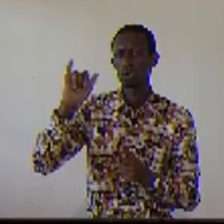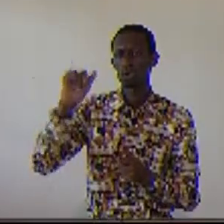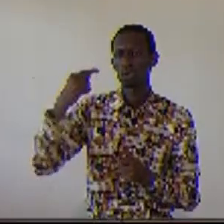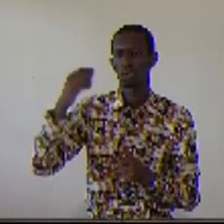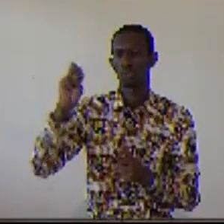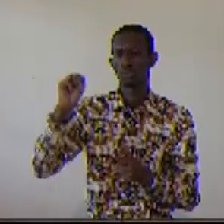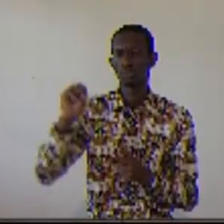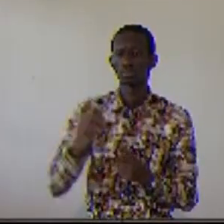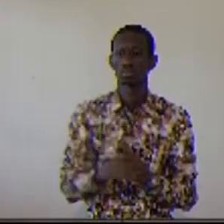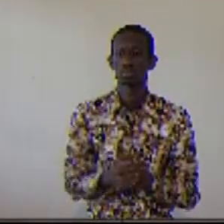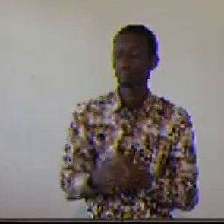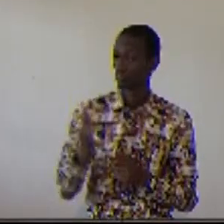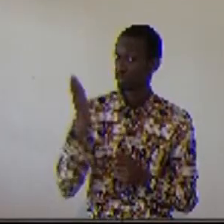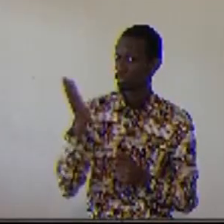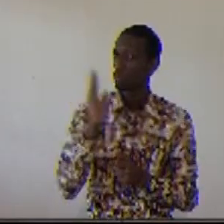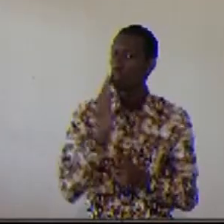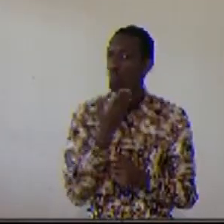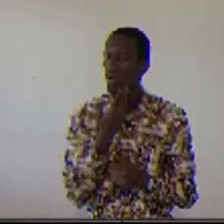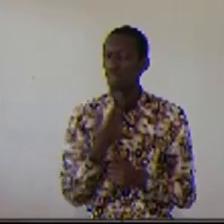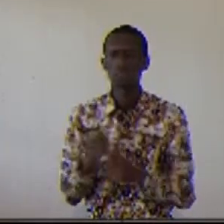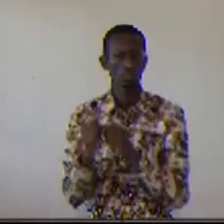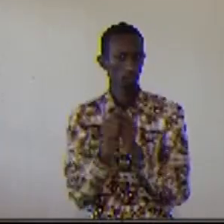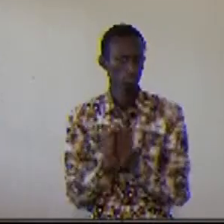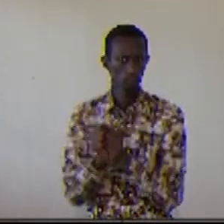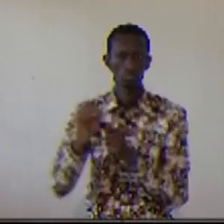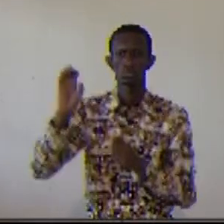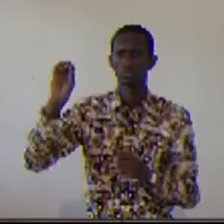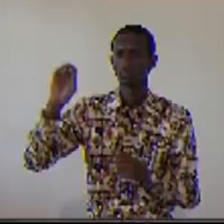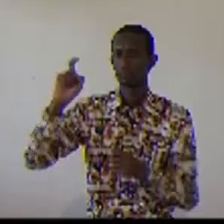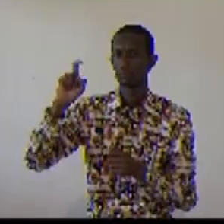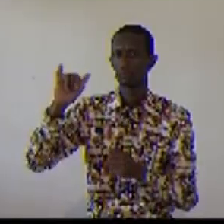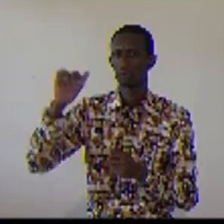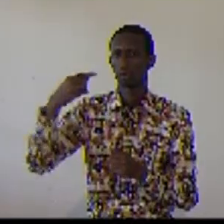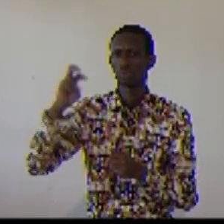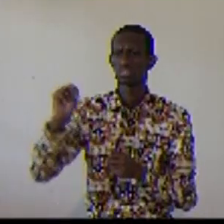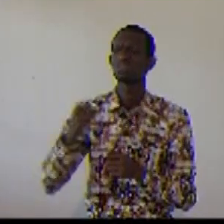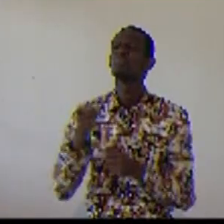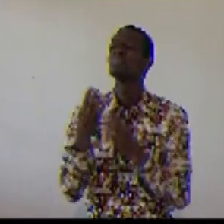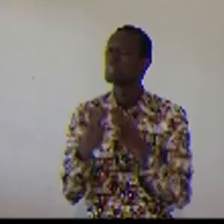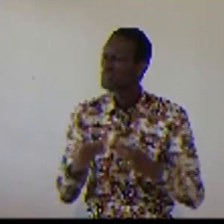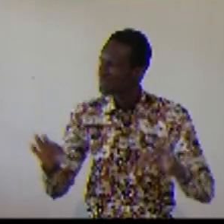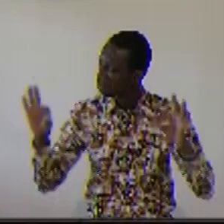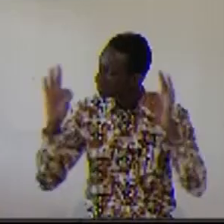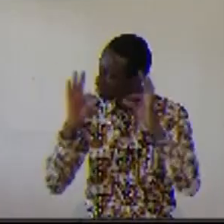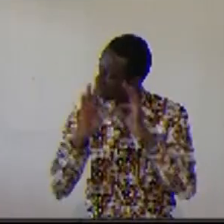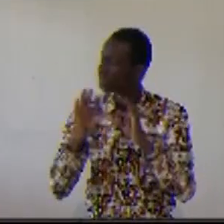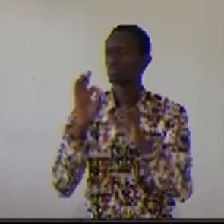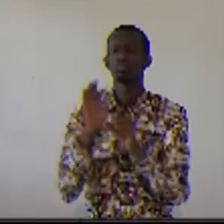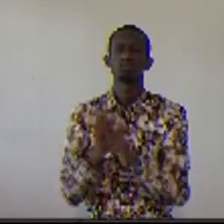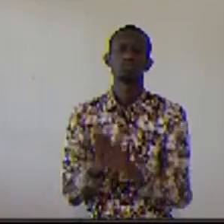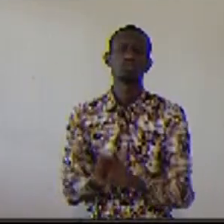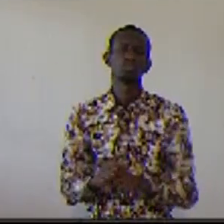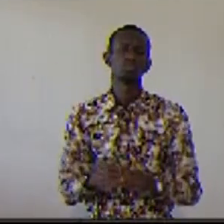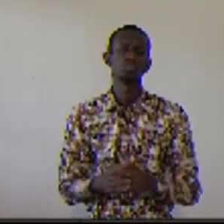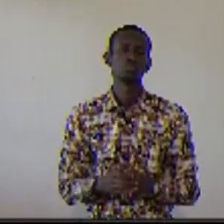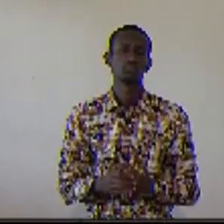This water and oxygen are the most necessary conditions for rusting. Which of the two will rust faster, iron nails or